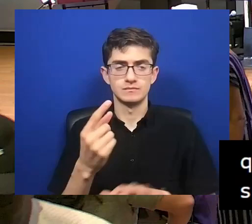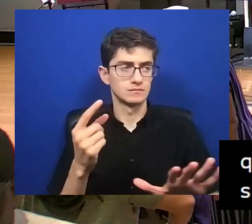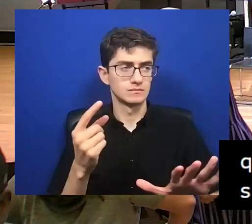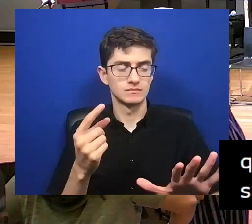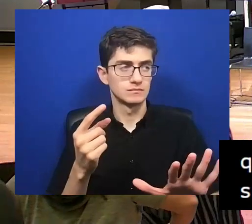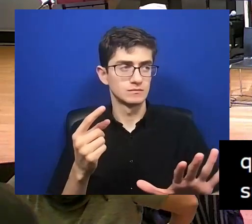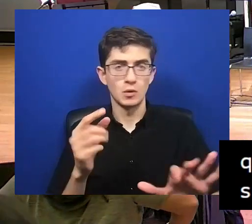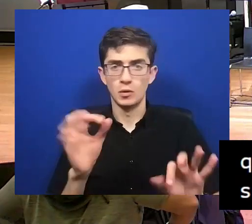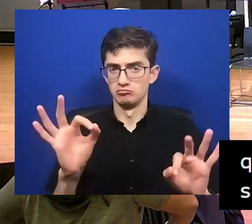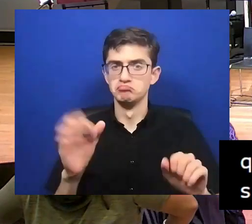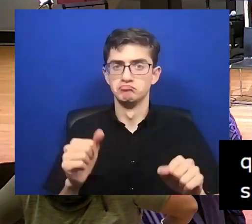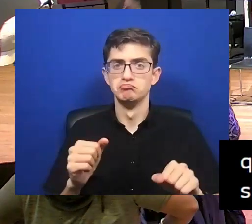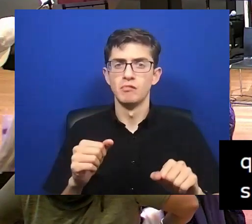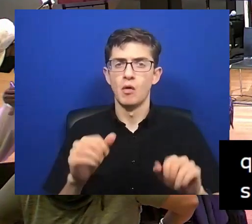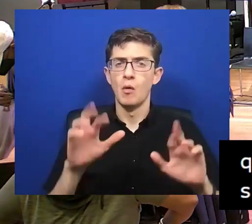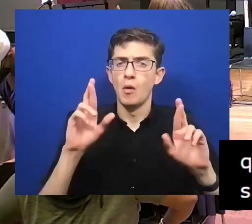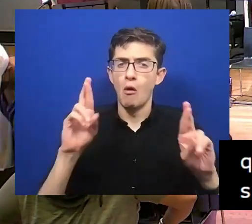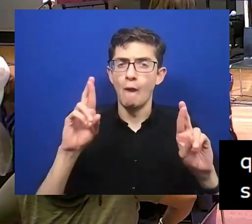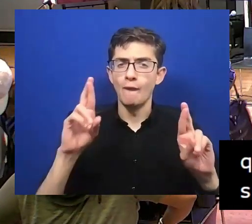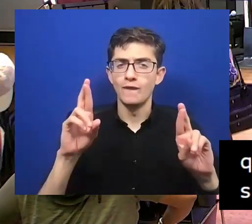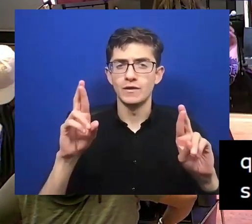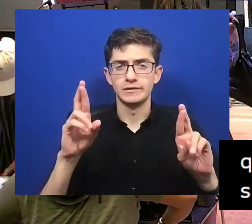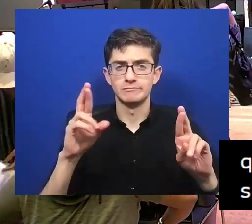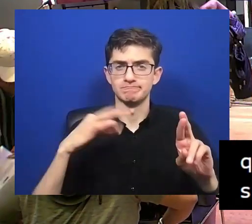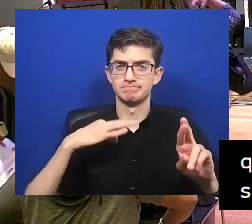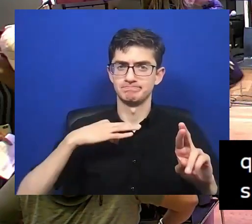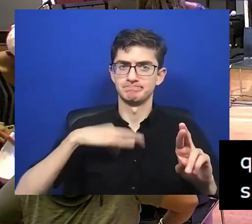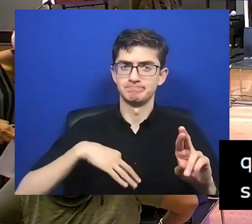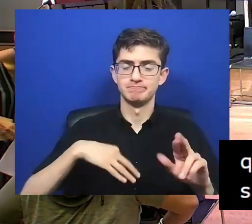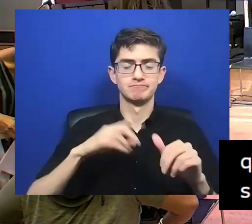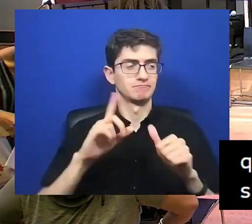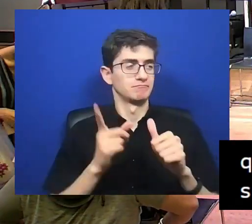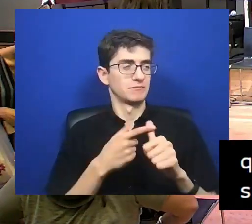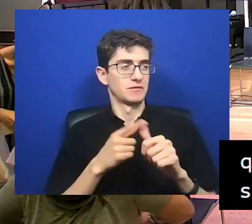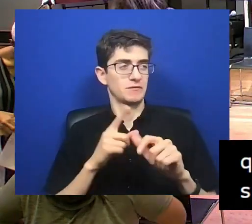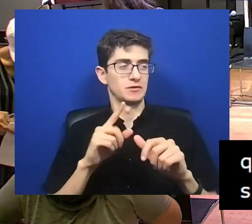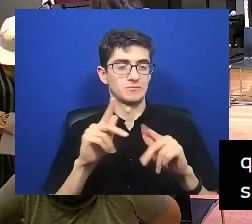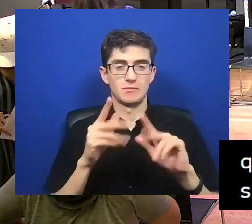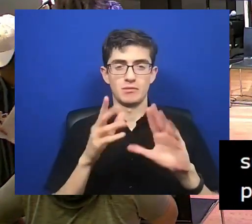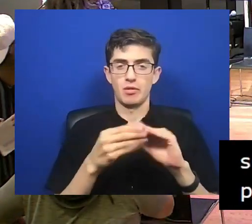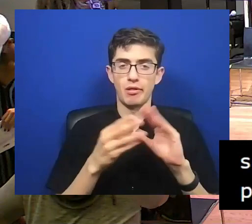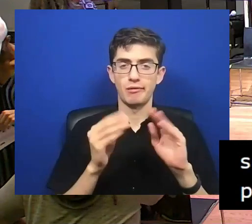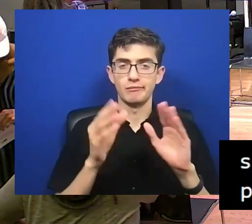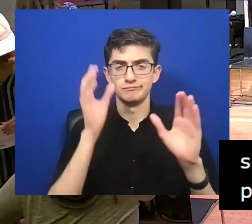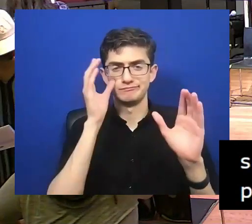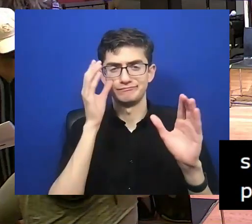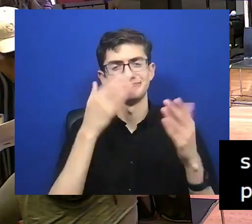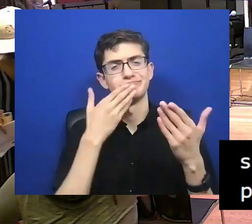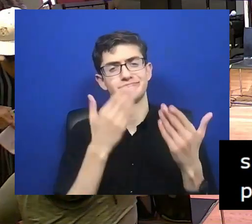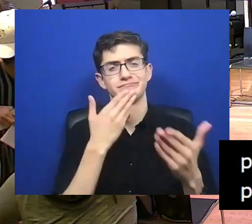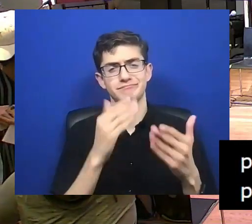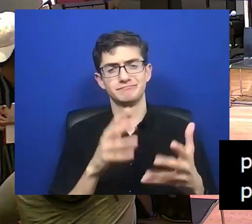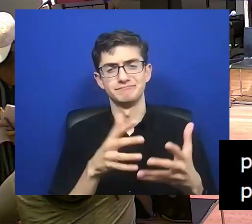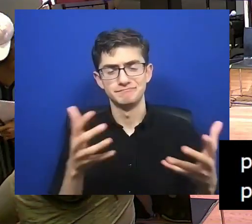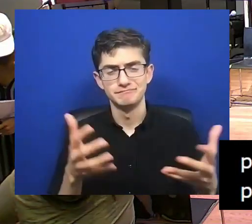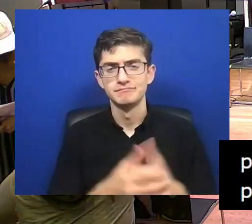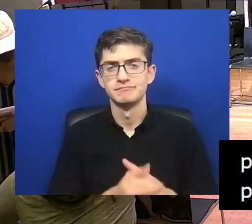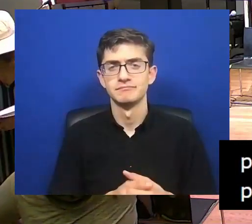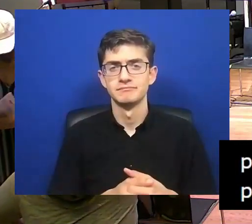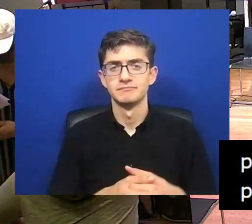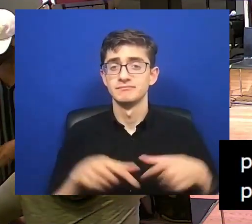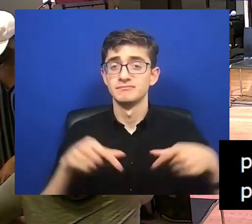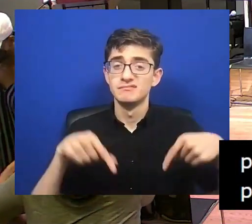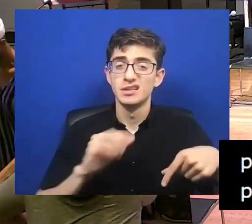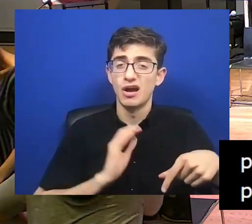hopefully you got a lot out of the first several people speaking. Thank you, Hope Knight. Thank you so much. This is our moment,